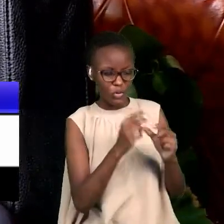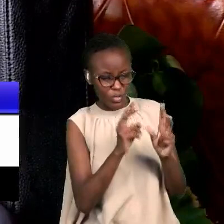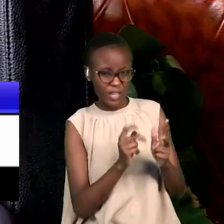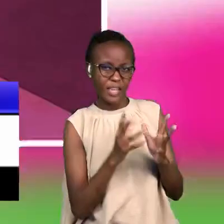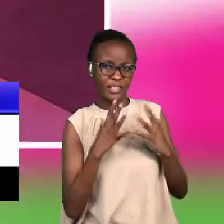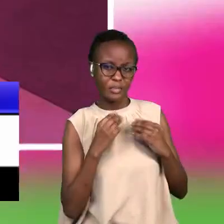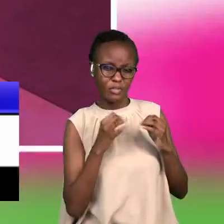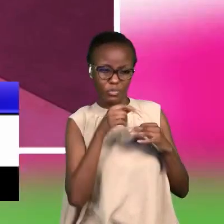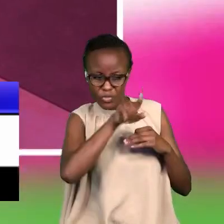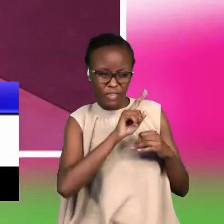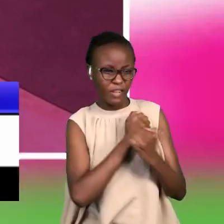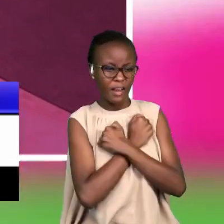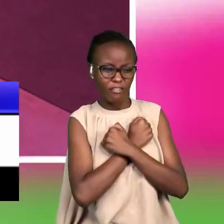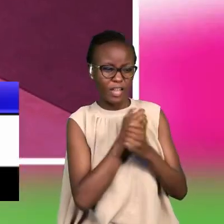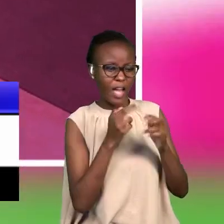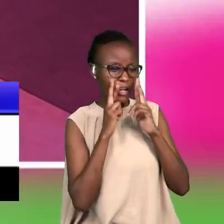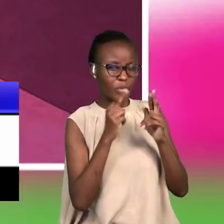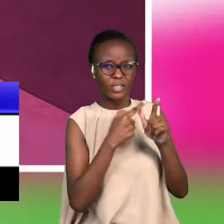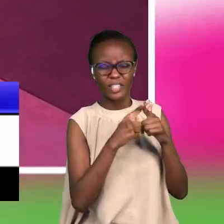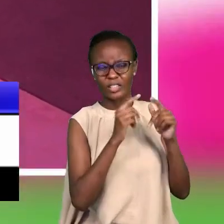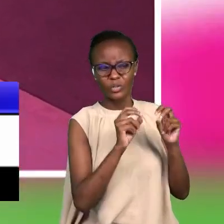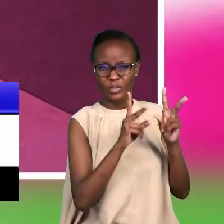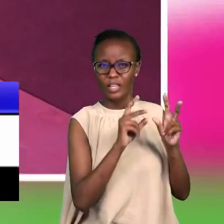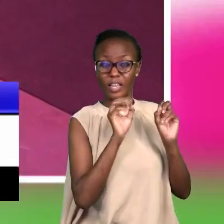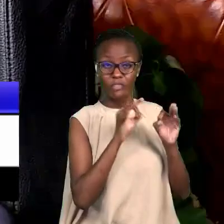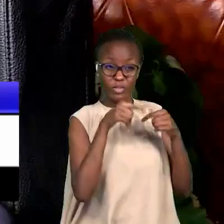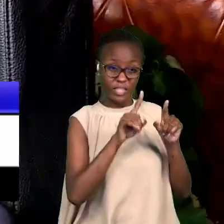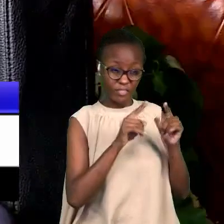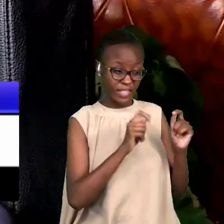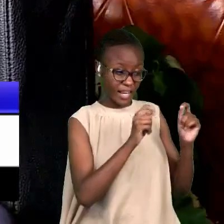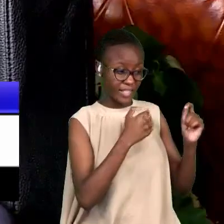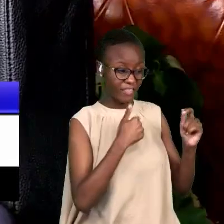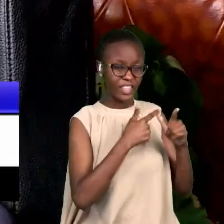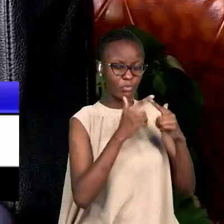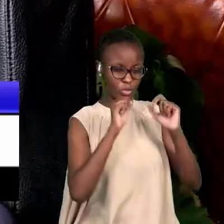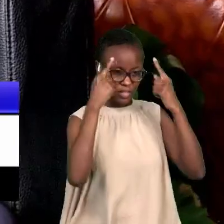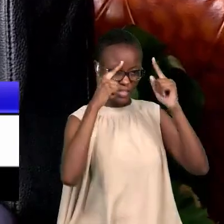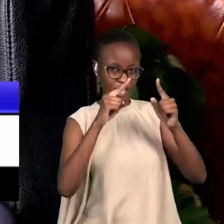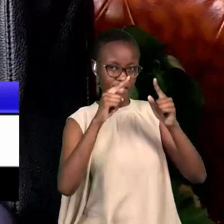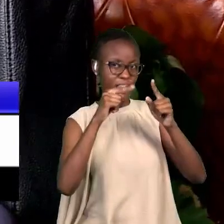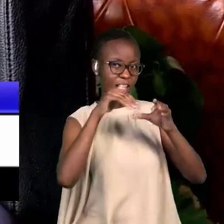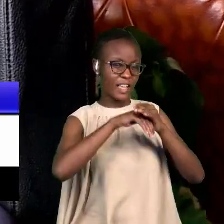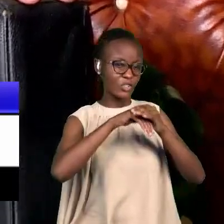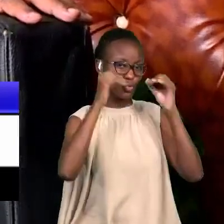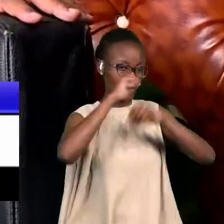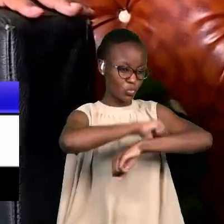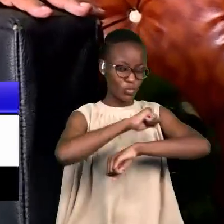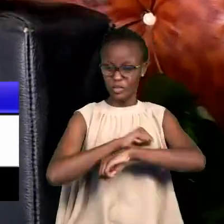hospitality. Because you're more likely to do academically where you are talented. What do you do beyond office? Your hobbies?